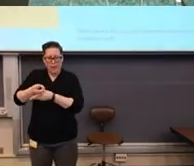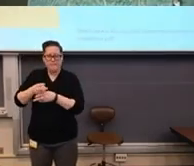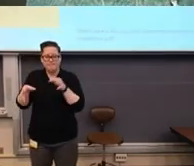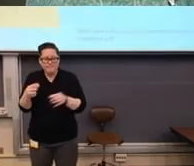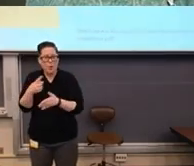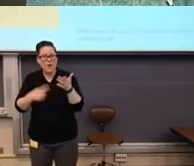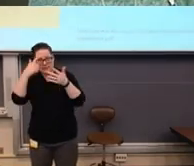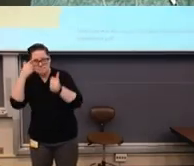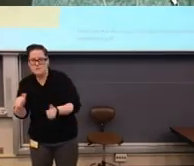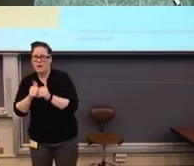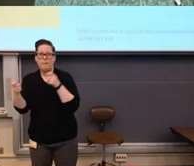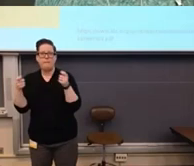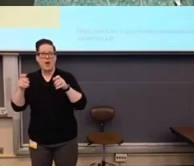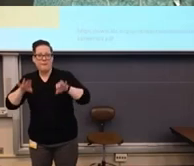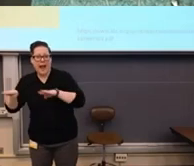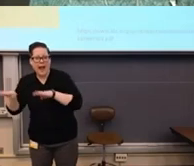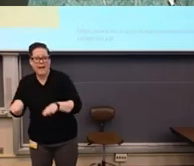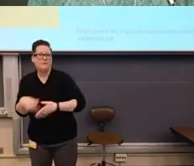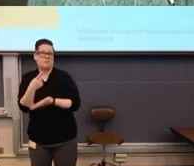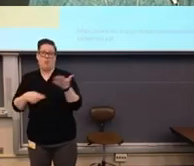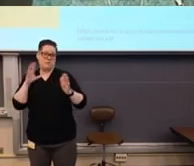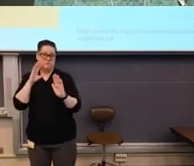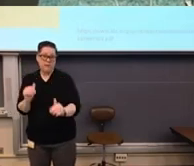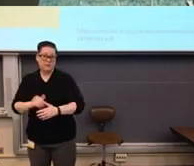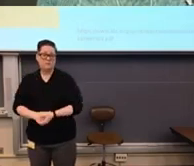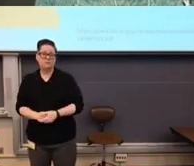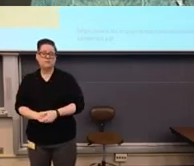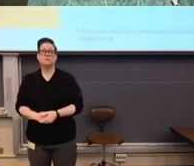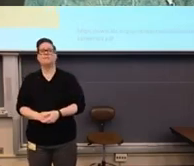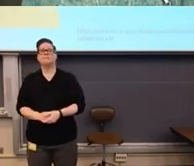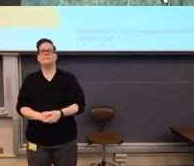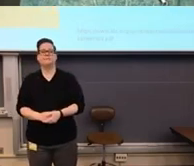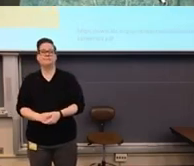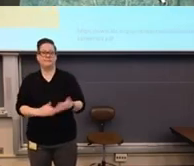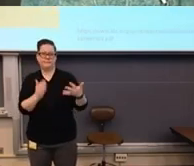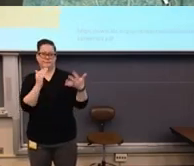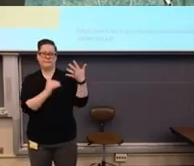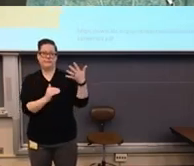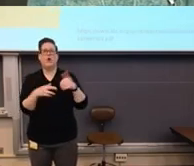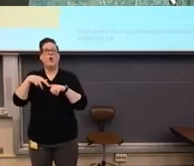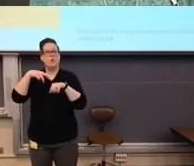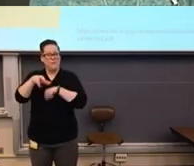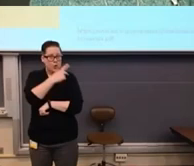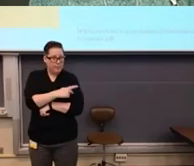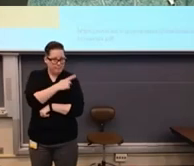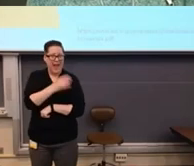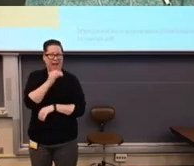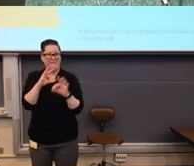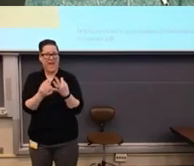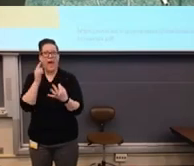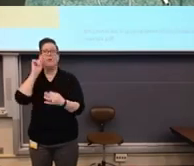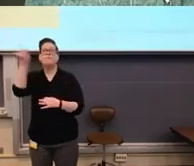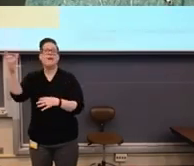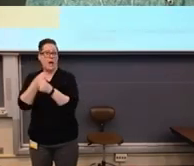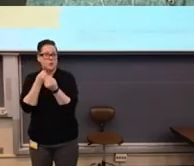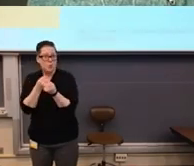to manage behaviors, what to expect. To refer the patient and family for support and community